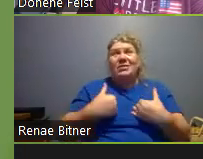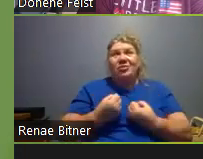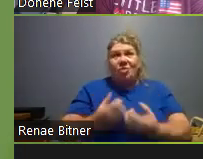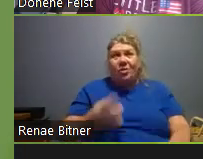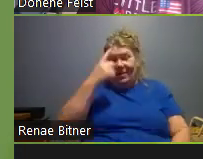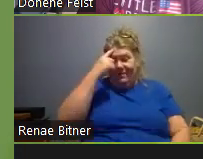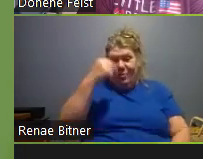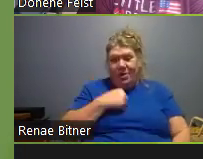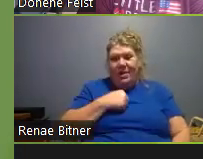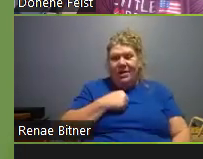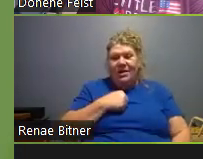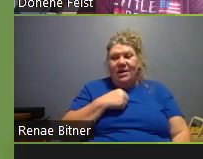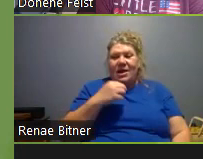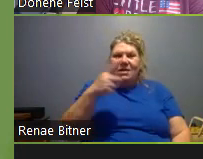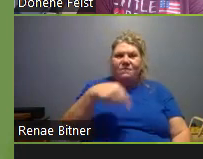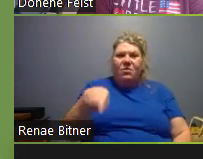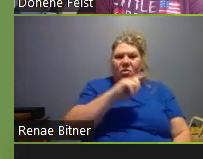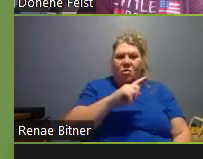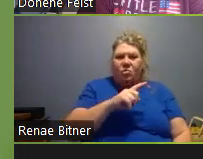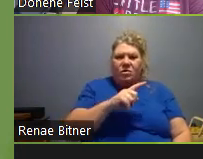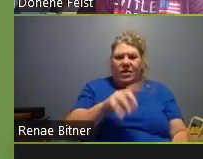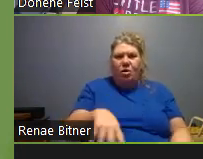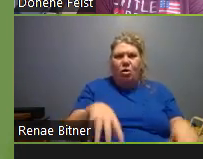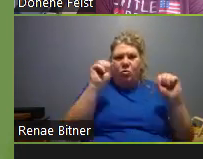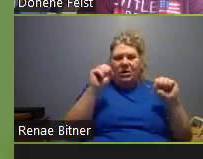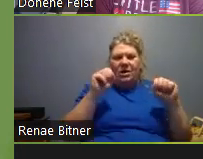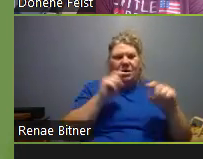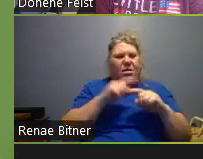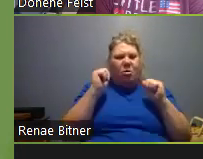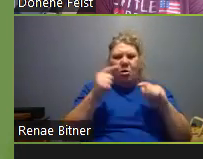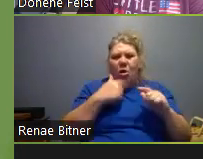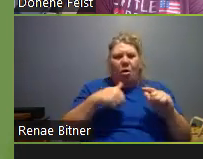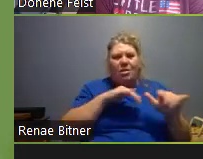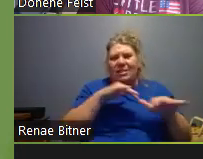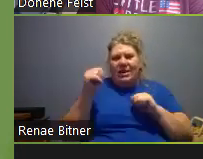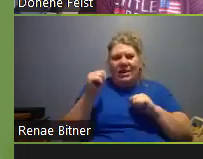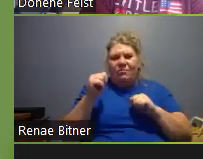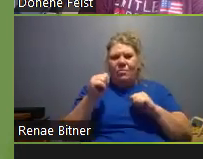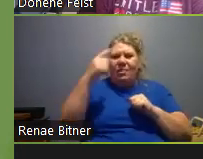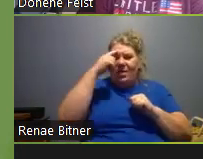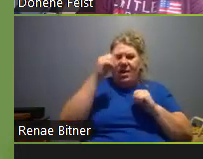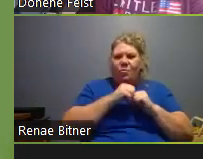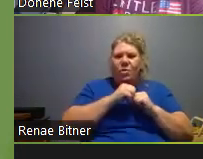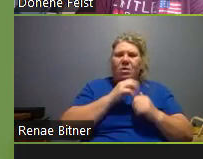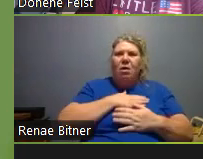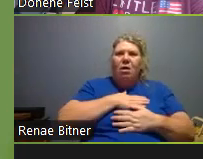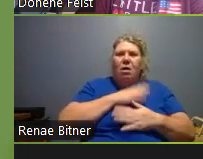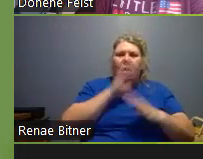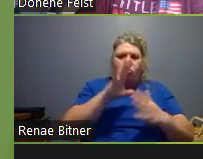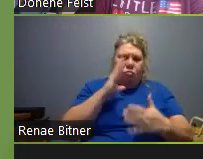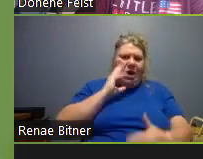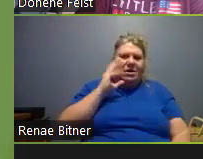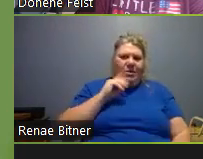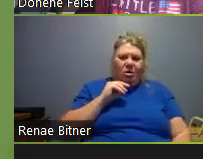me and for those that are putting it on, but everybody walks away with I think with a great experience. So